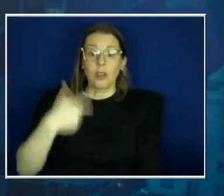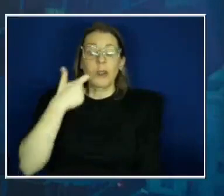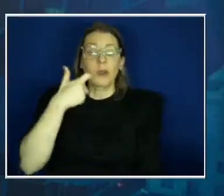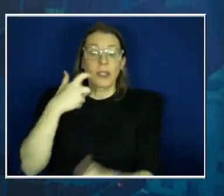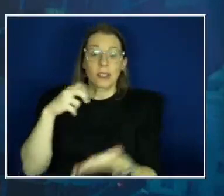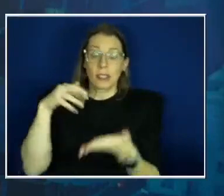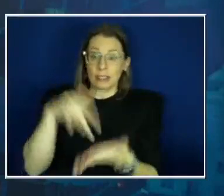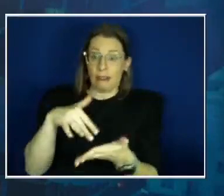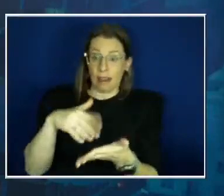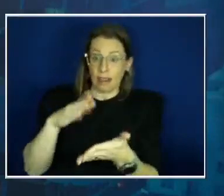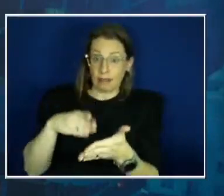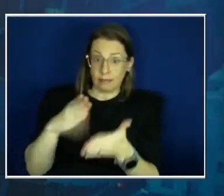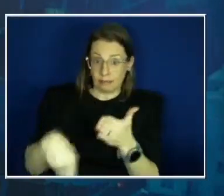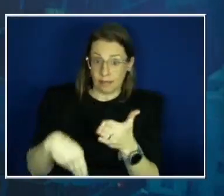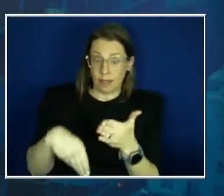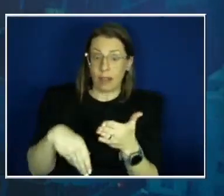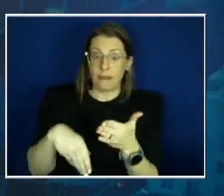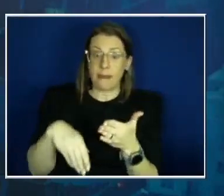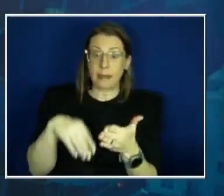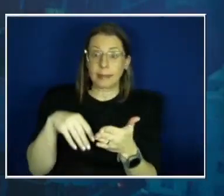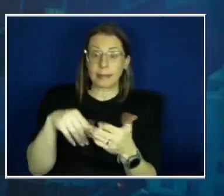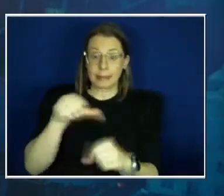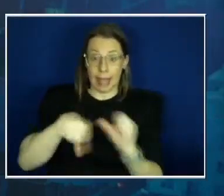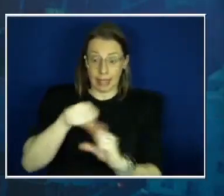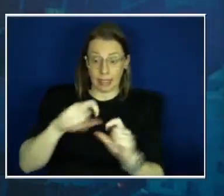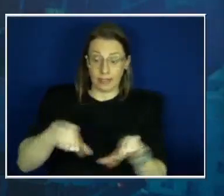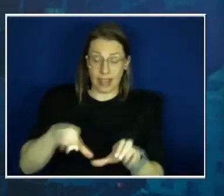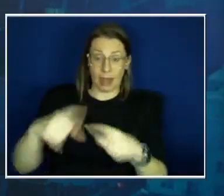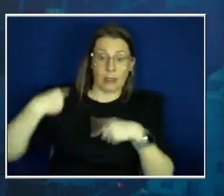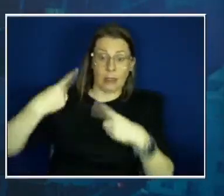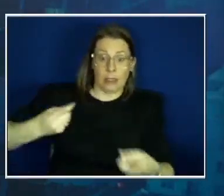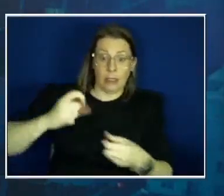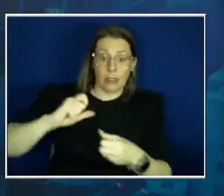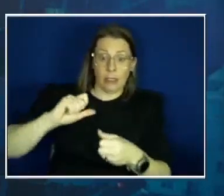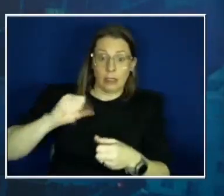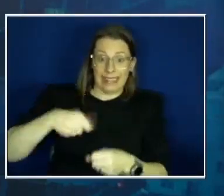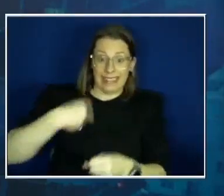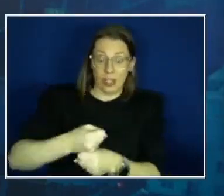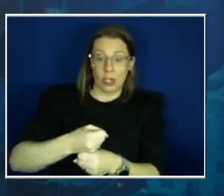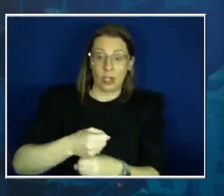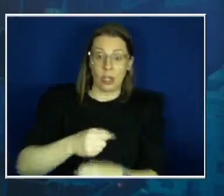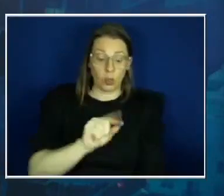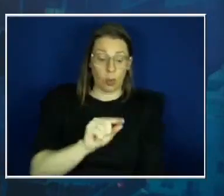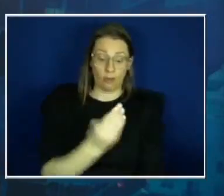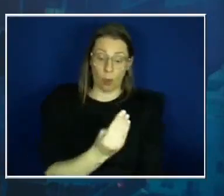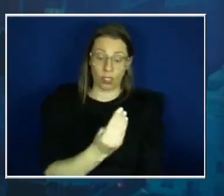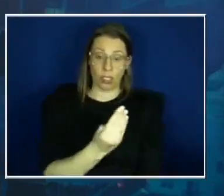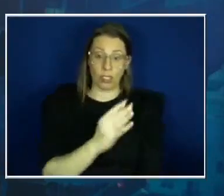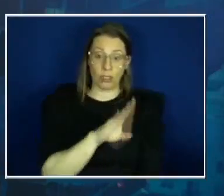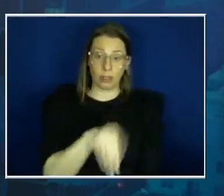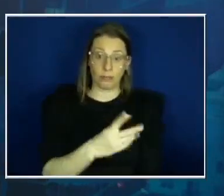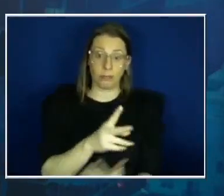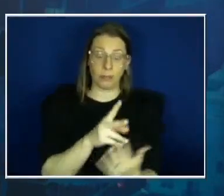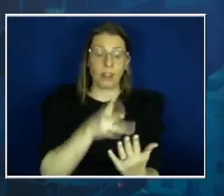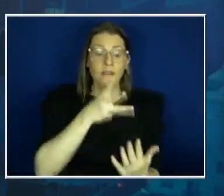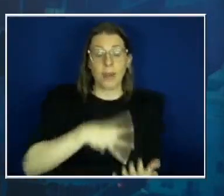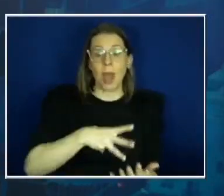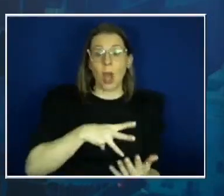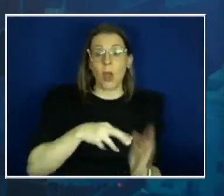look on what the science has done over the last 10 years. So a study was put out in 2014 that looked at female representation in sports